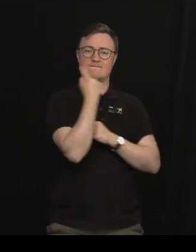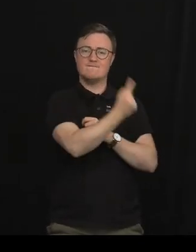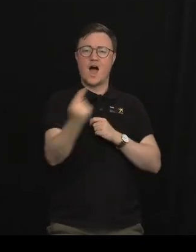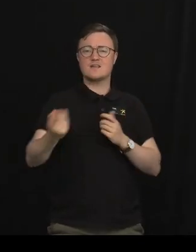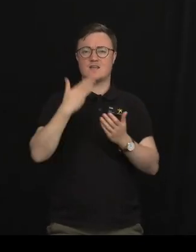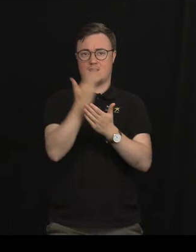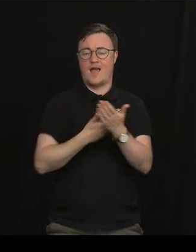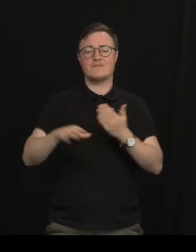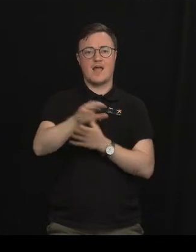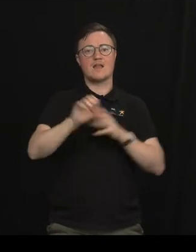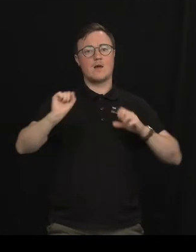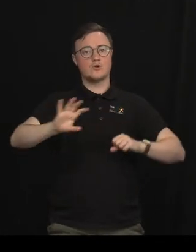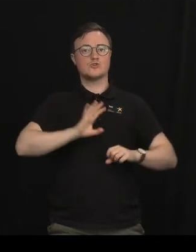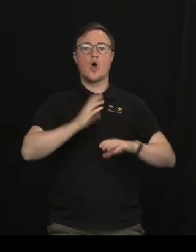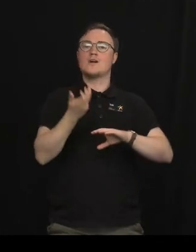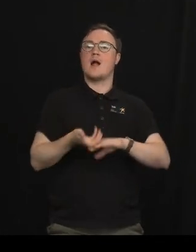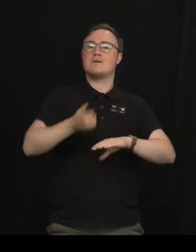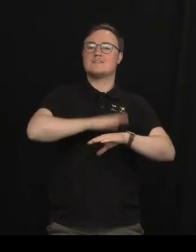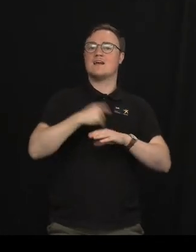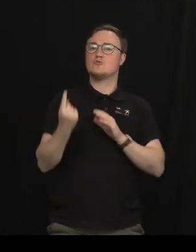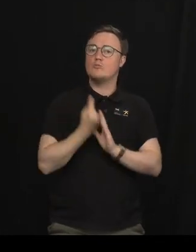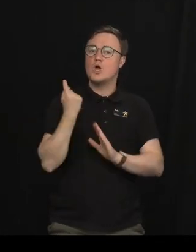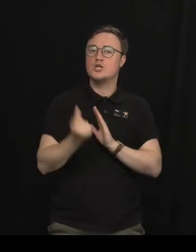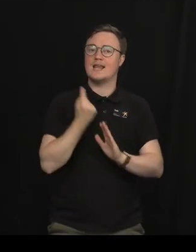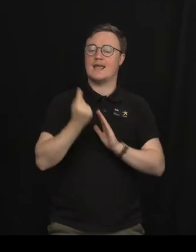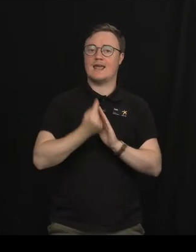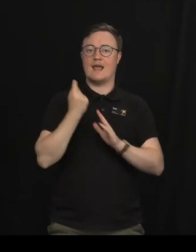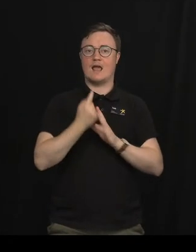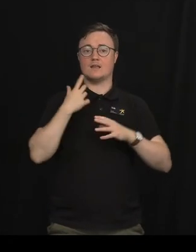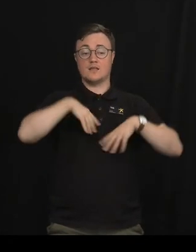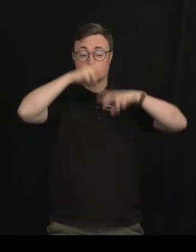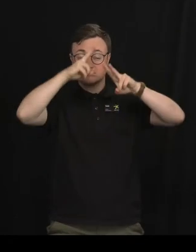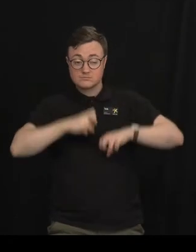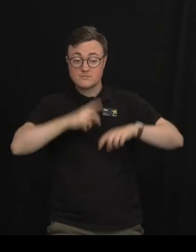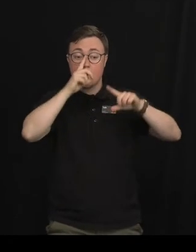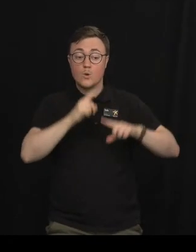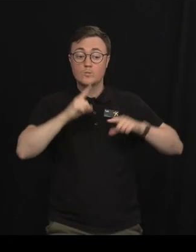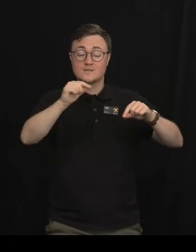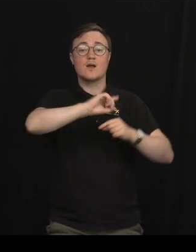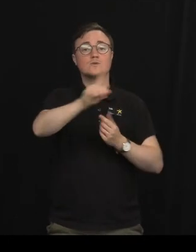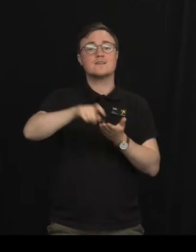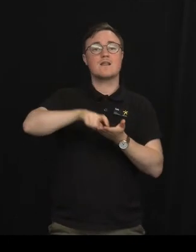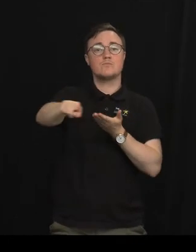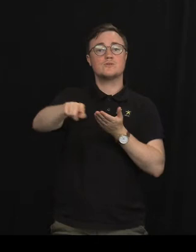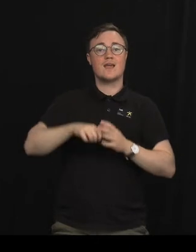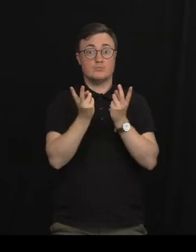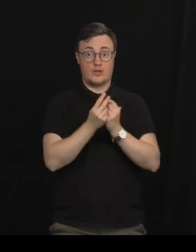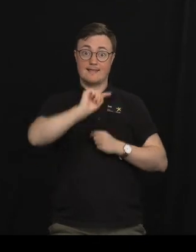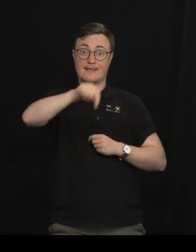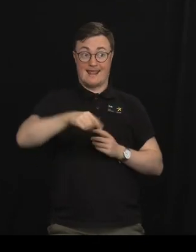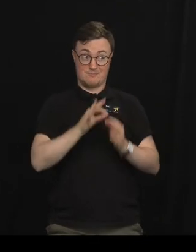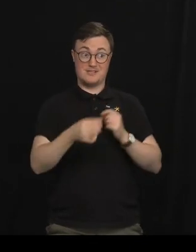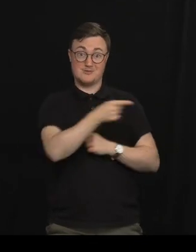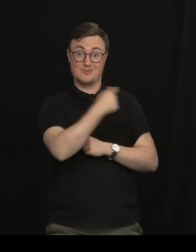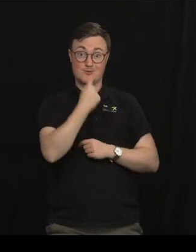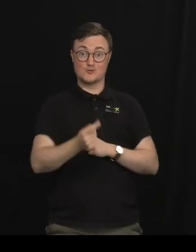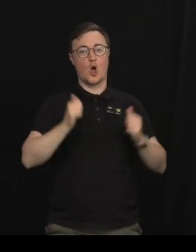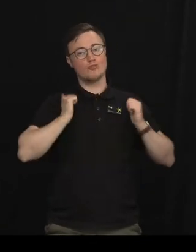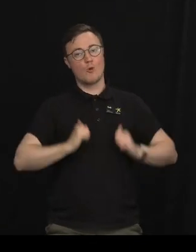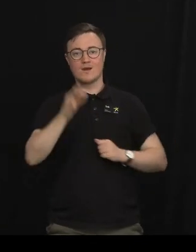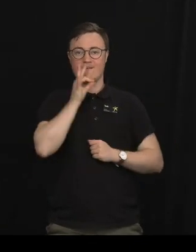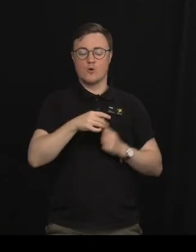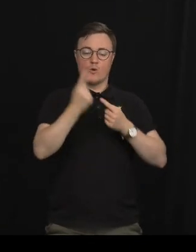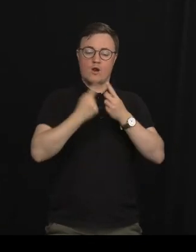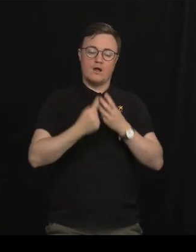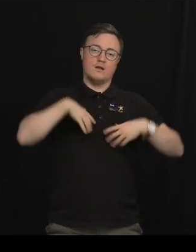have this capacity to monitor, to detect, and to report, which relies on those just nuts I'm talking about, right?